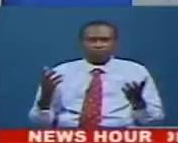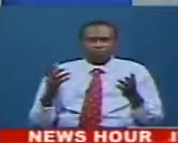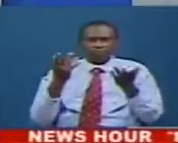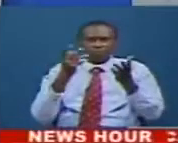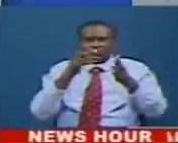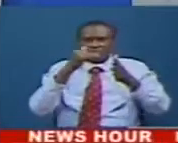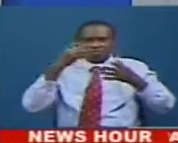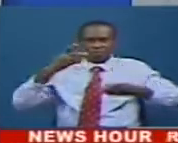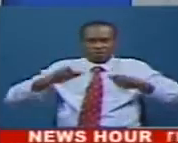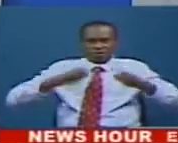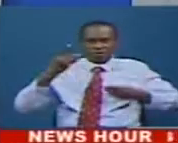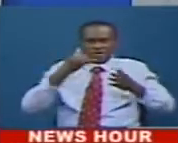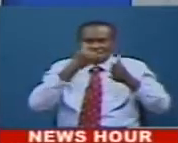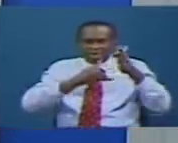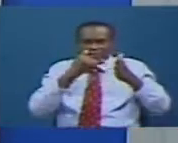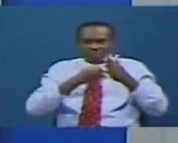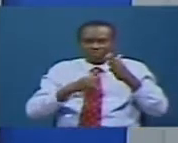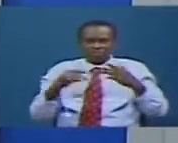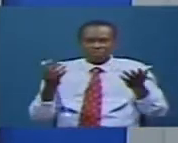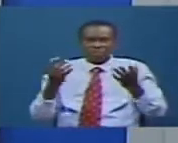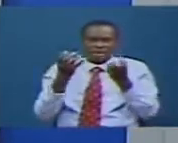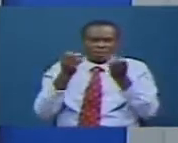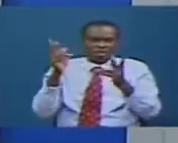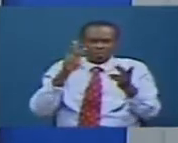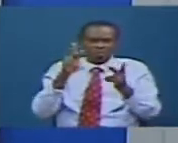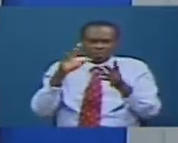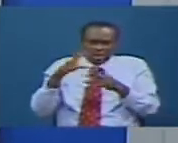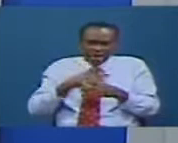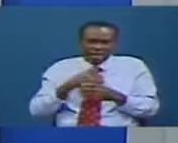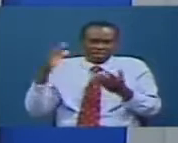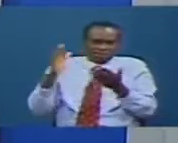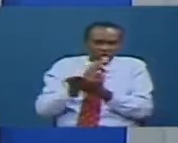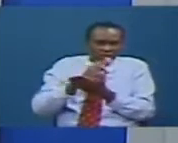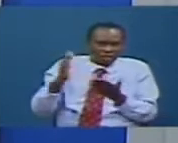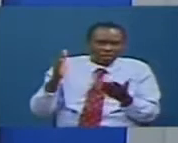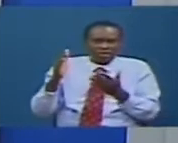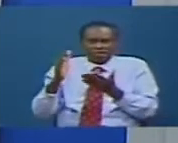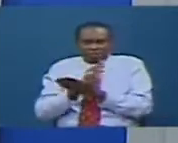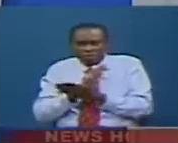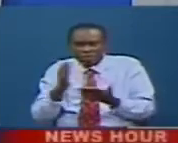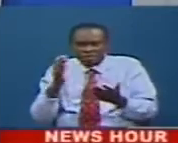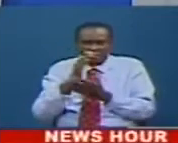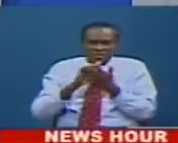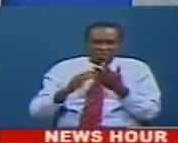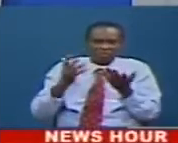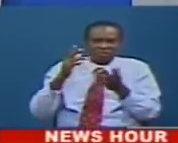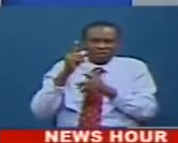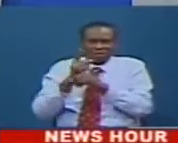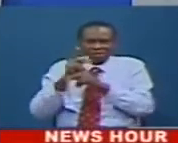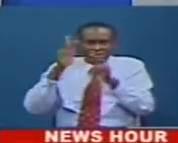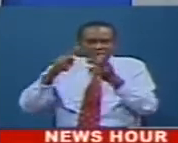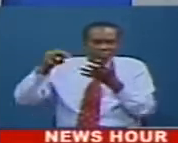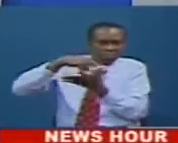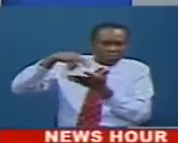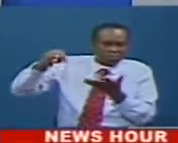really enjoy moving their bodies to the beat of very good music, be it contemporary or traditional. Today,